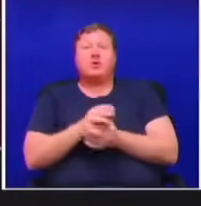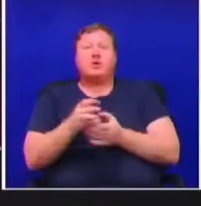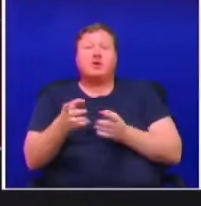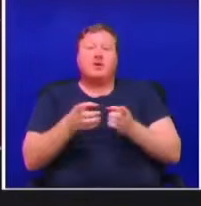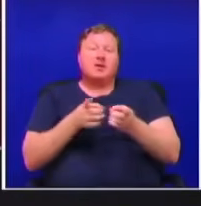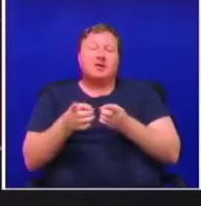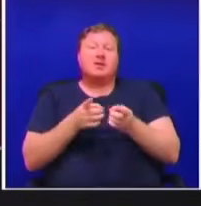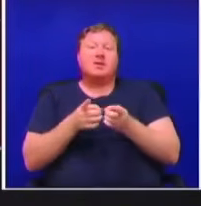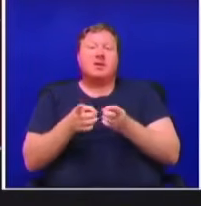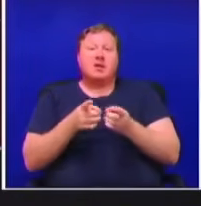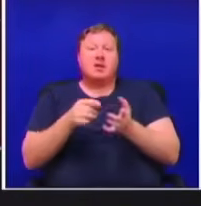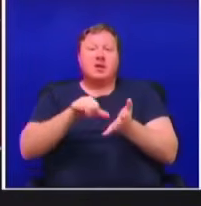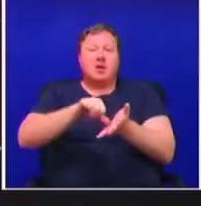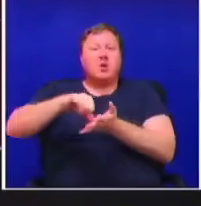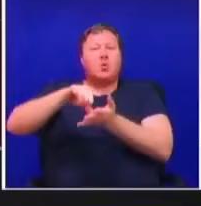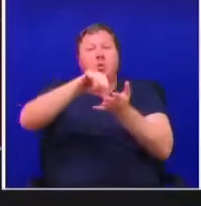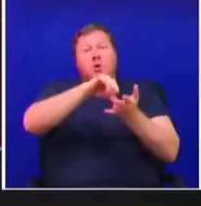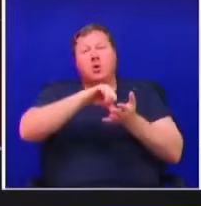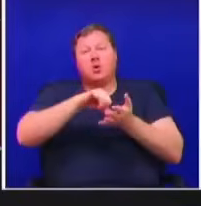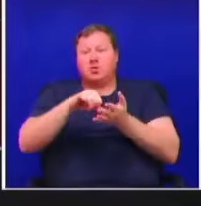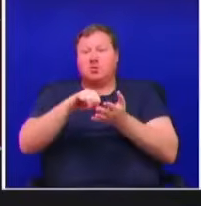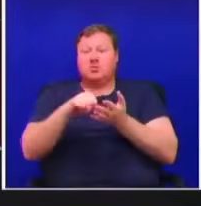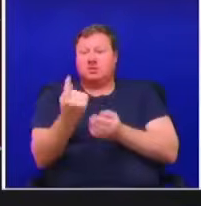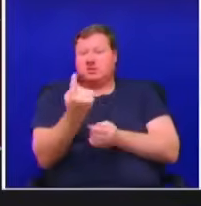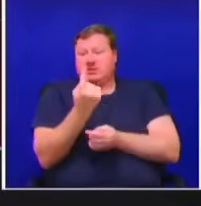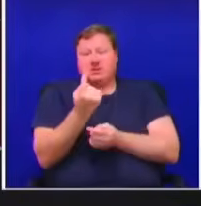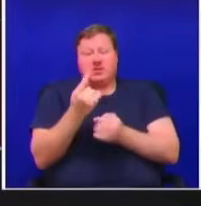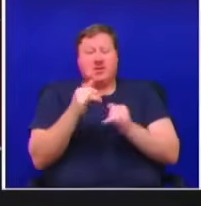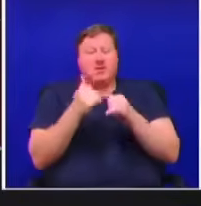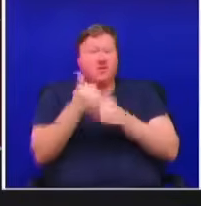with them also as a sovereign country